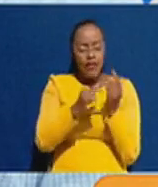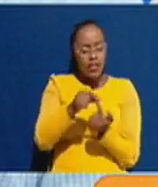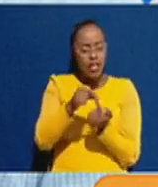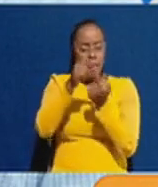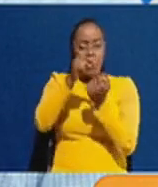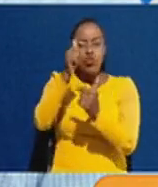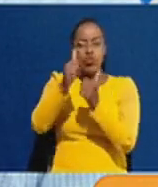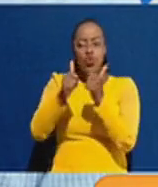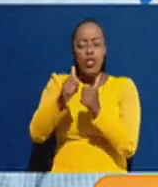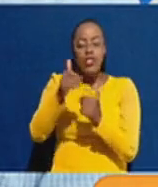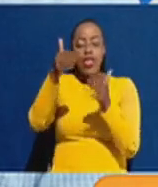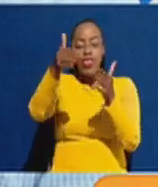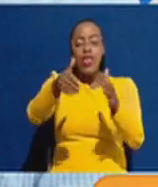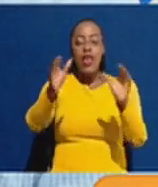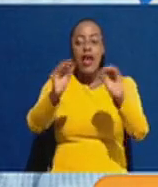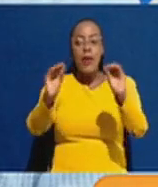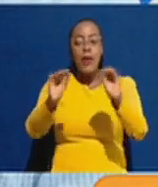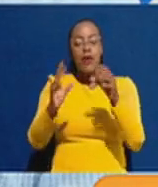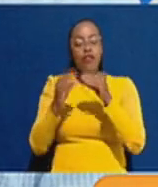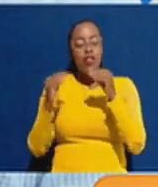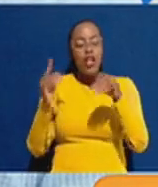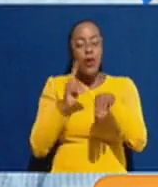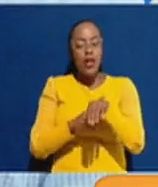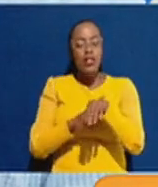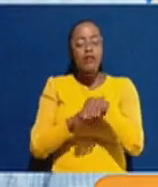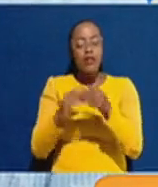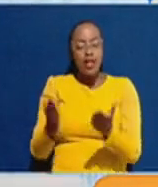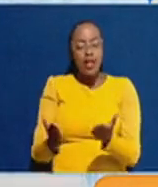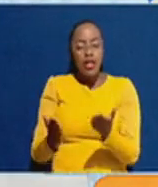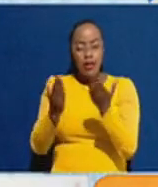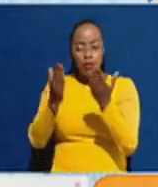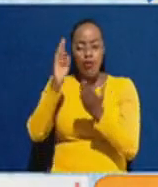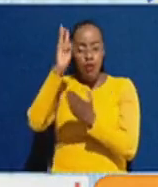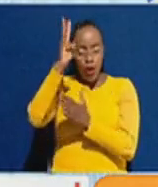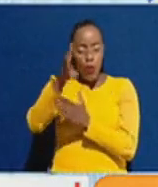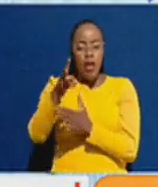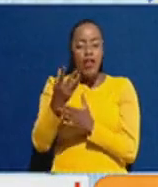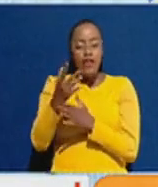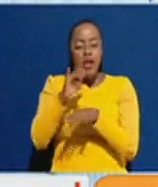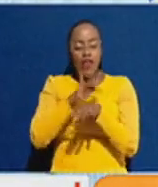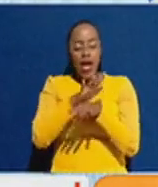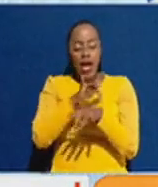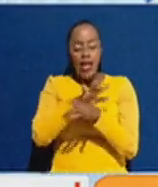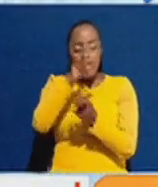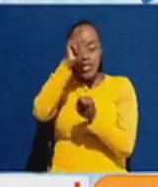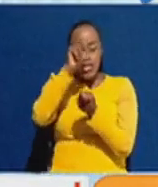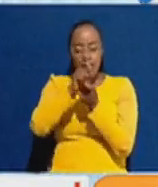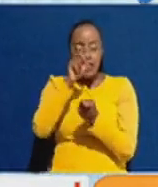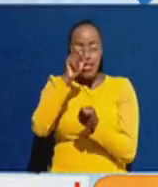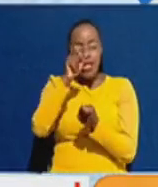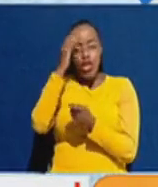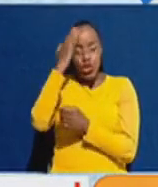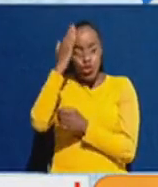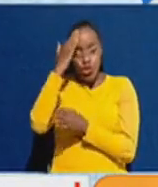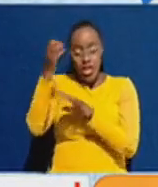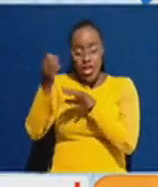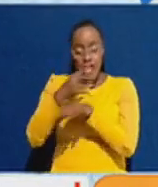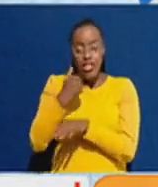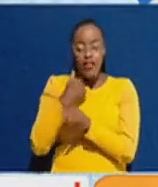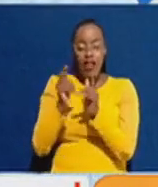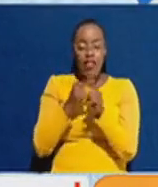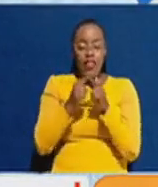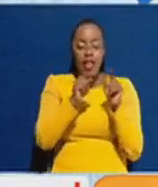that has never existed here that will improve, you know, early detection of prostate cancer and also rule